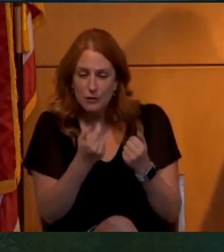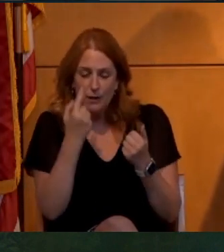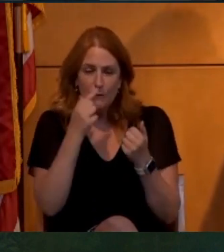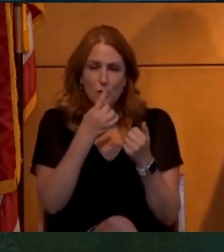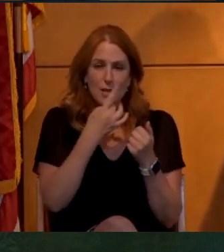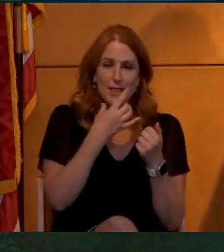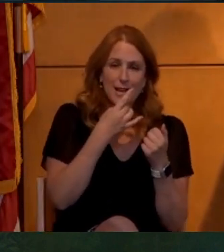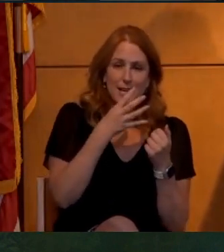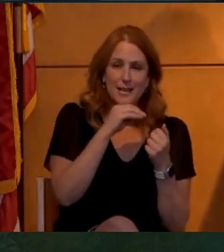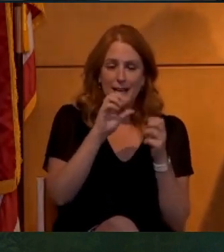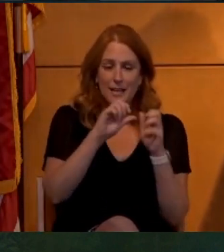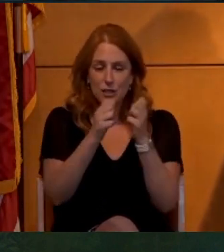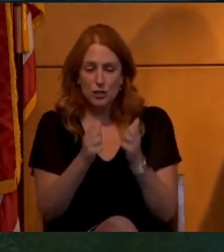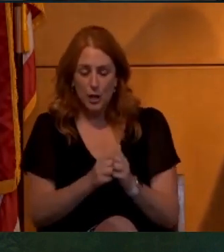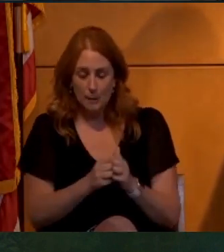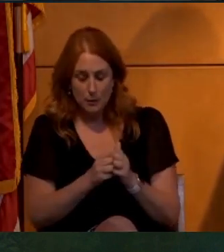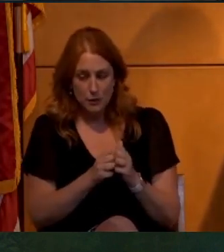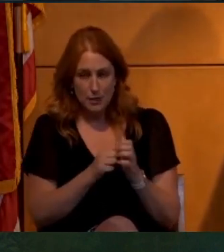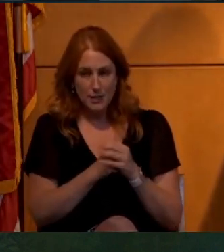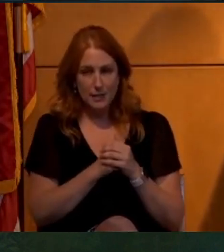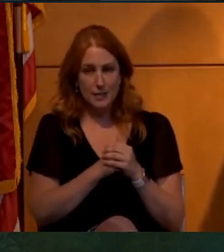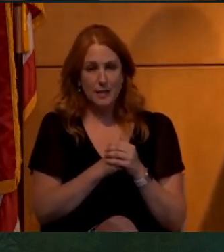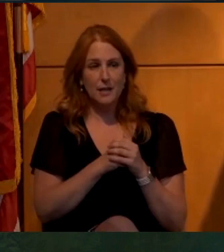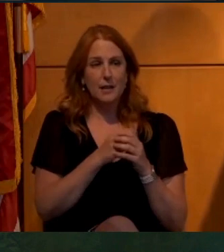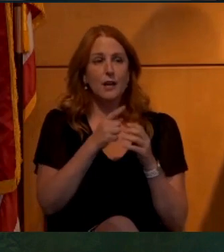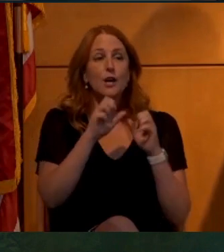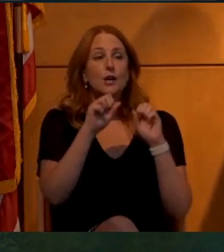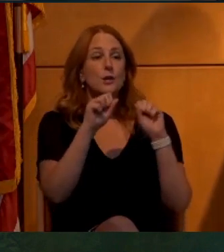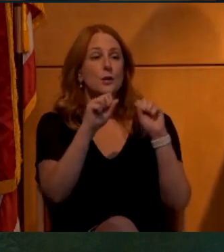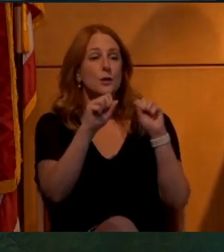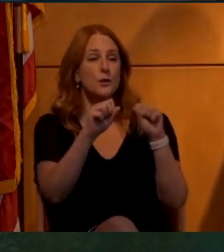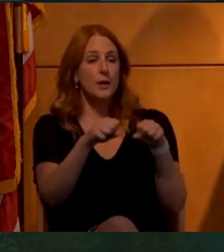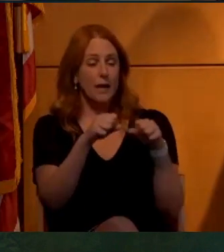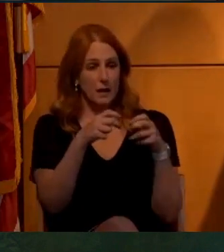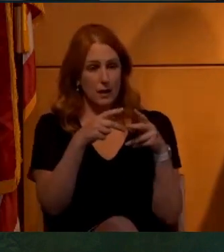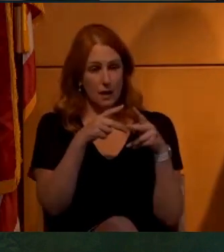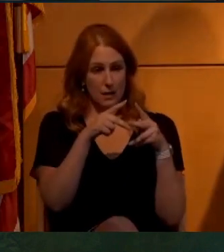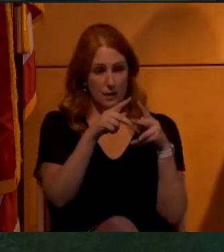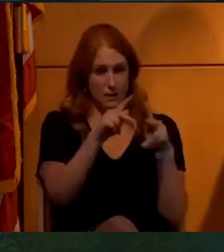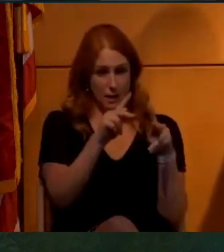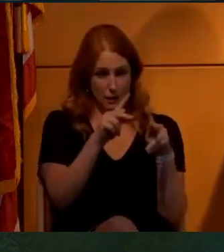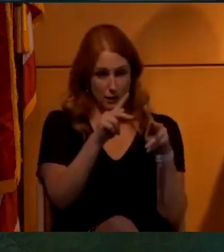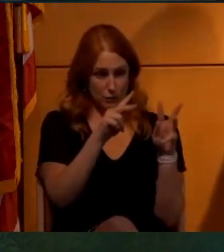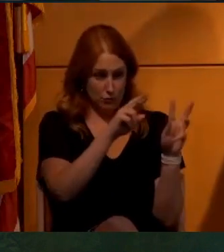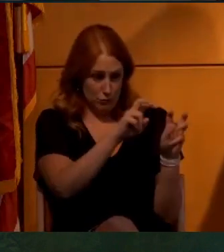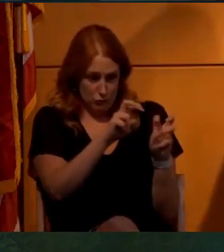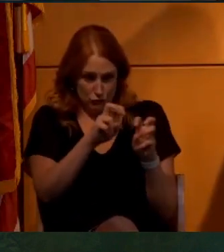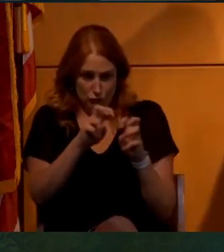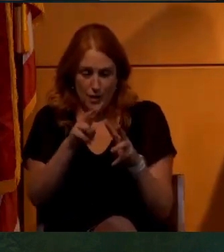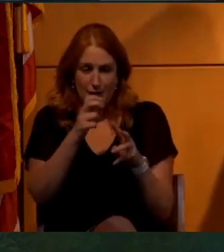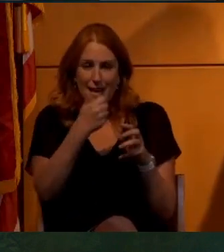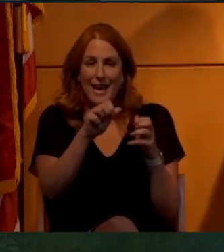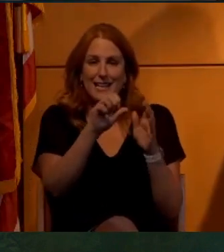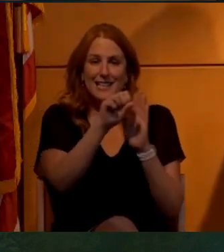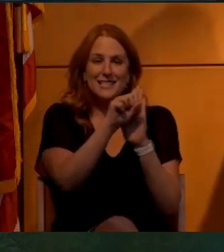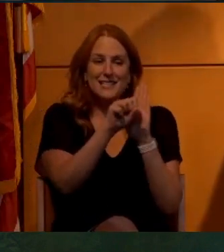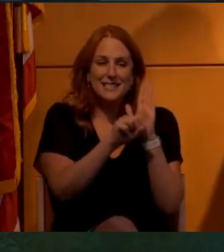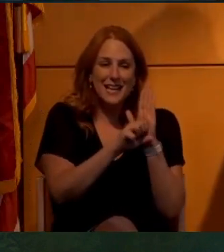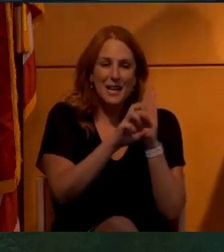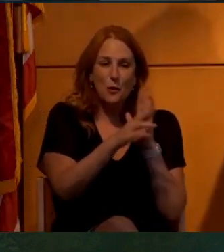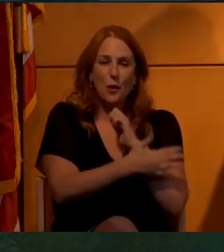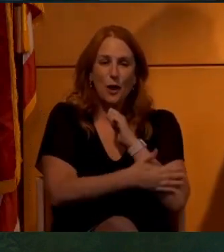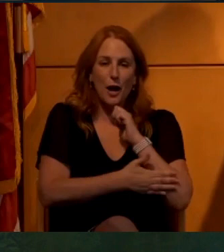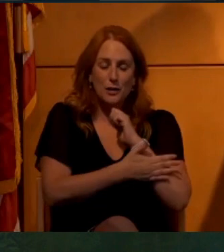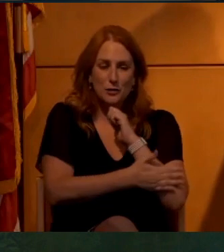For engagement, we have the new Country Mover tool that allows you to drag an outline of any state, any US state or any